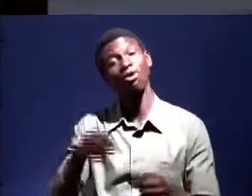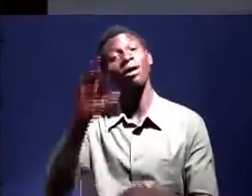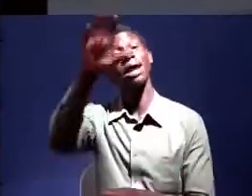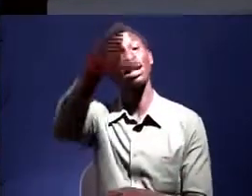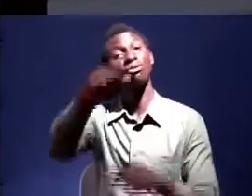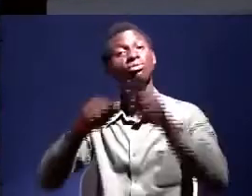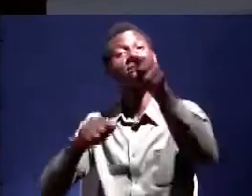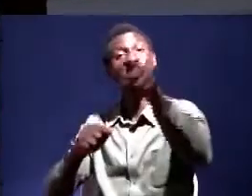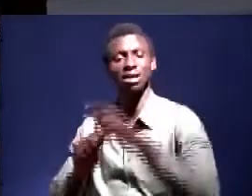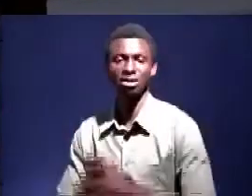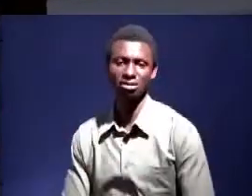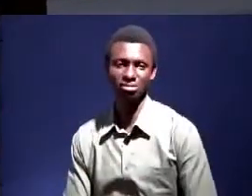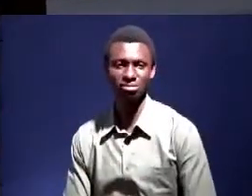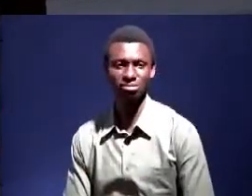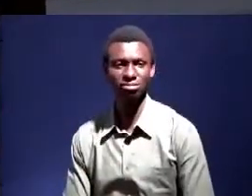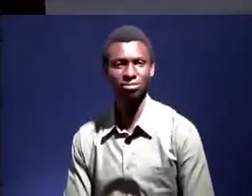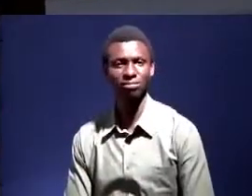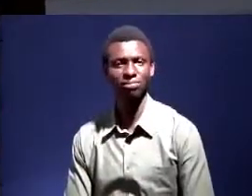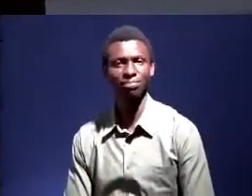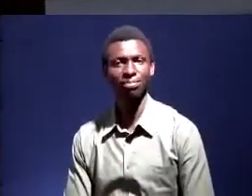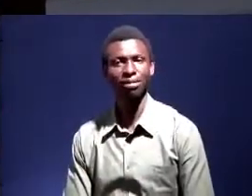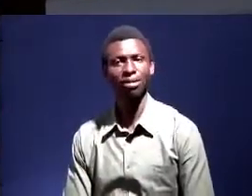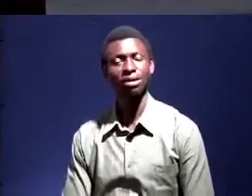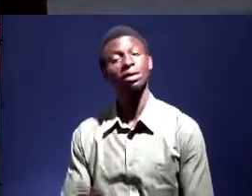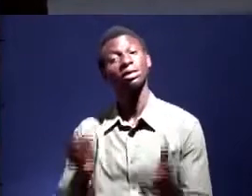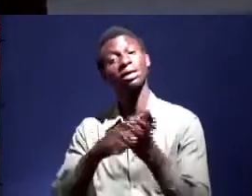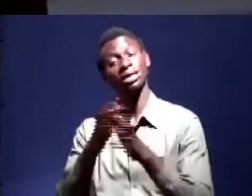Jesus is now appealing to you.